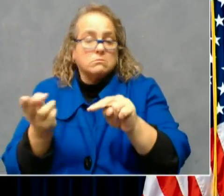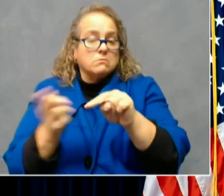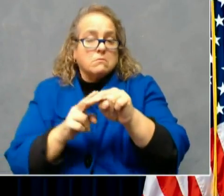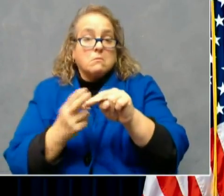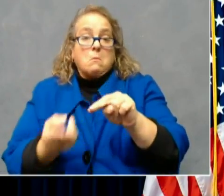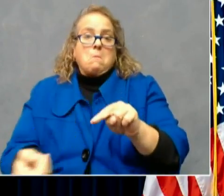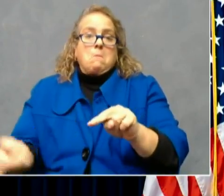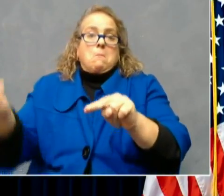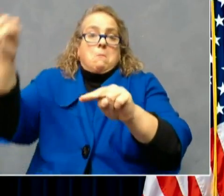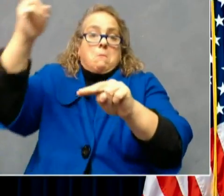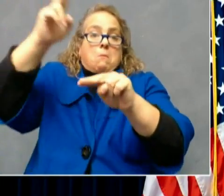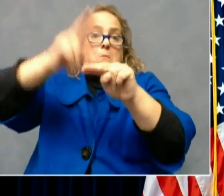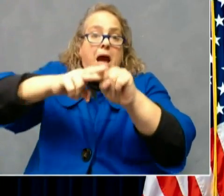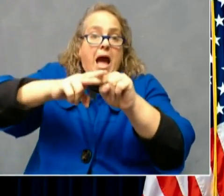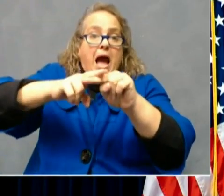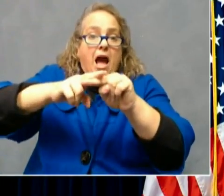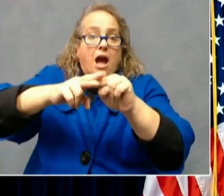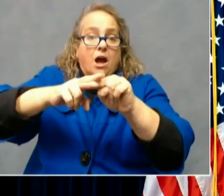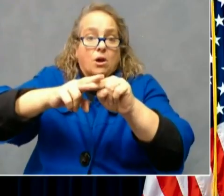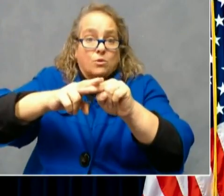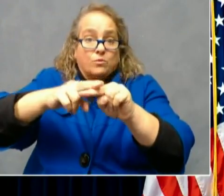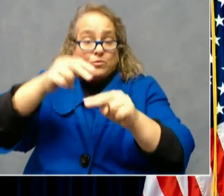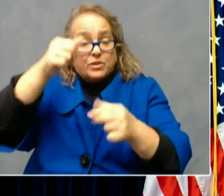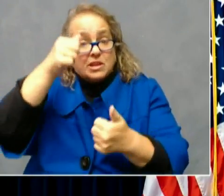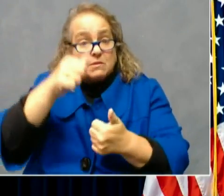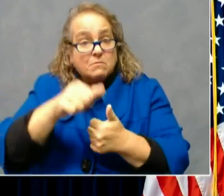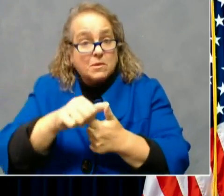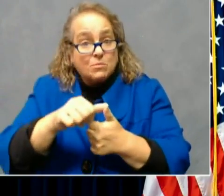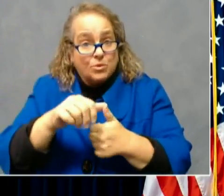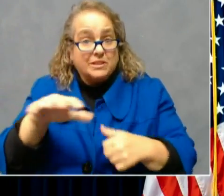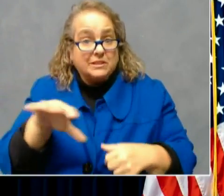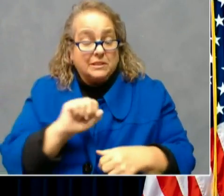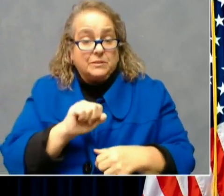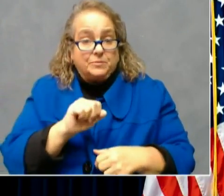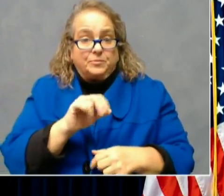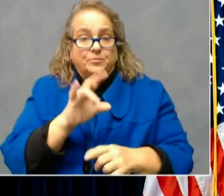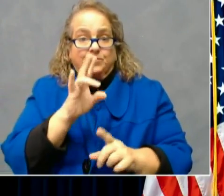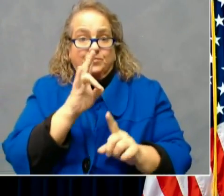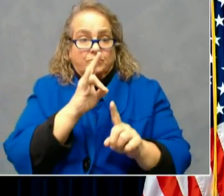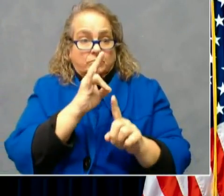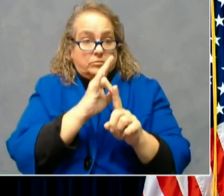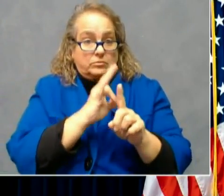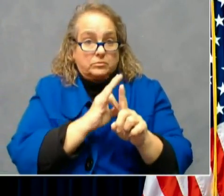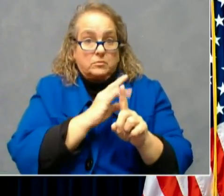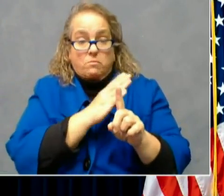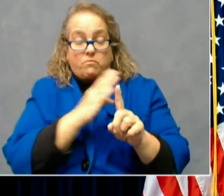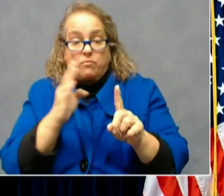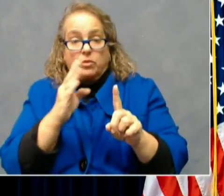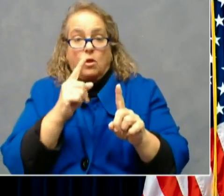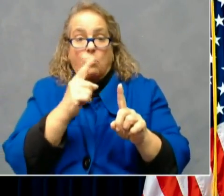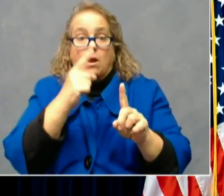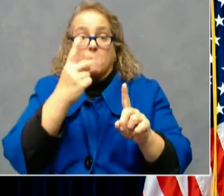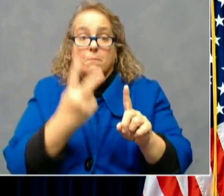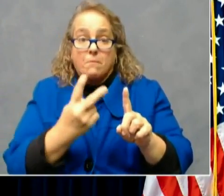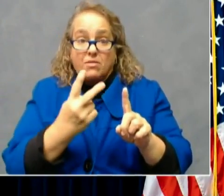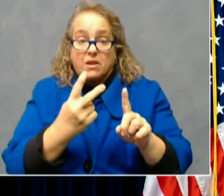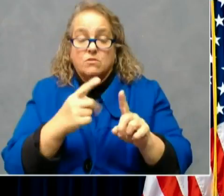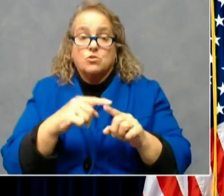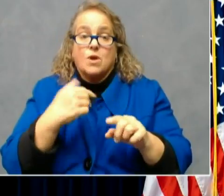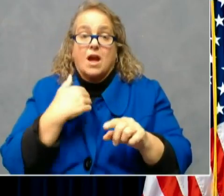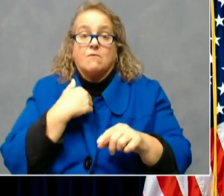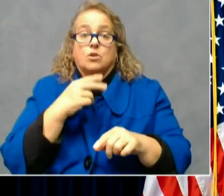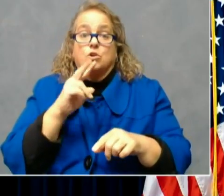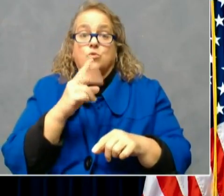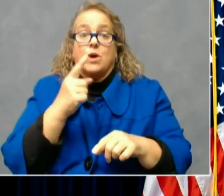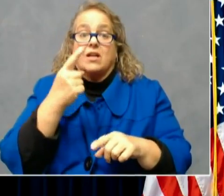it taking 7 odd months to have our first day of 1,000 cases, about a month and a half to have our first day of 2,000 cases,